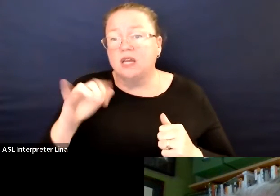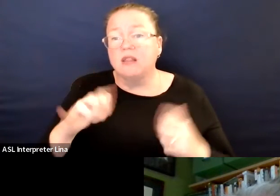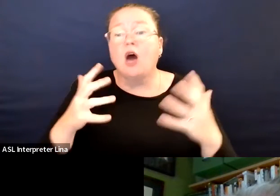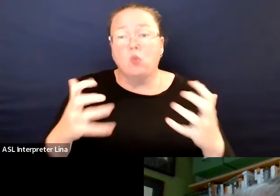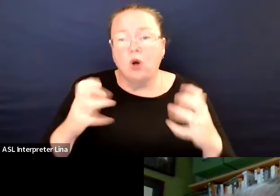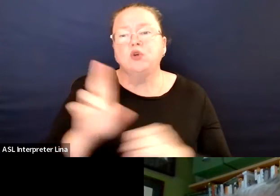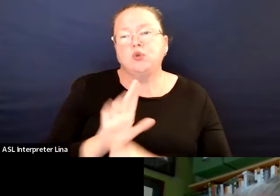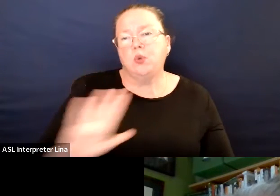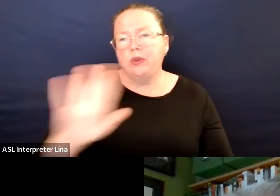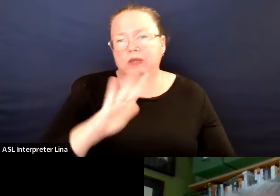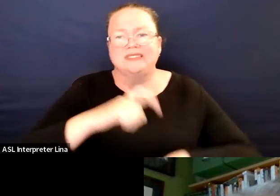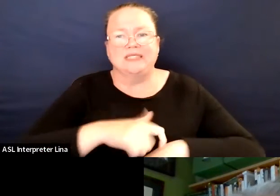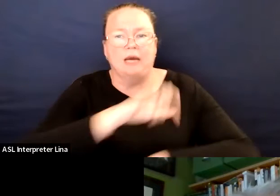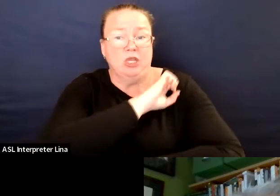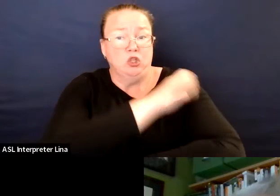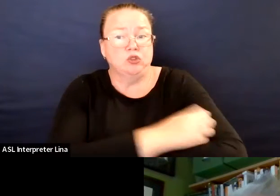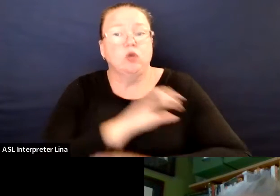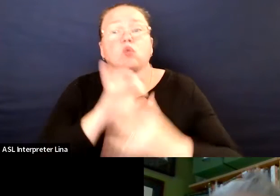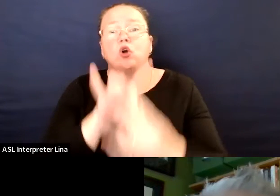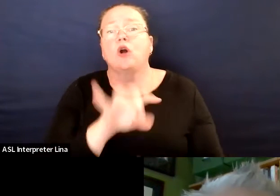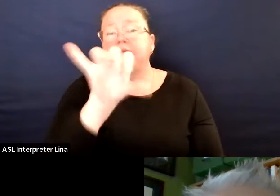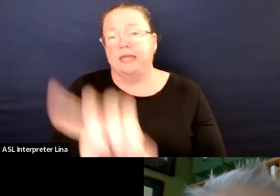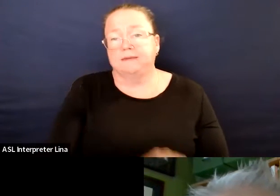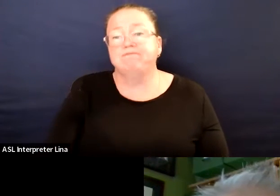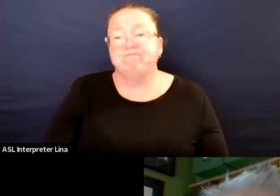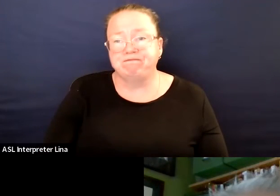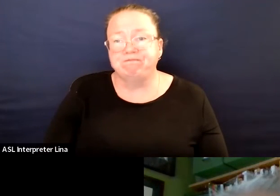using their time and energy to that regard.